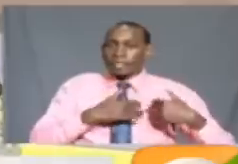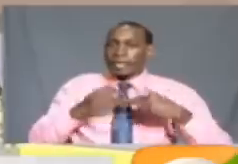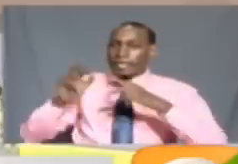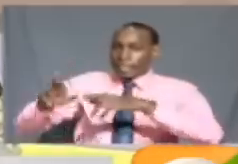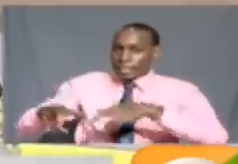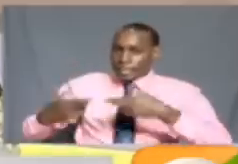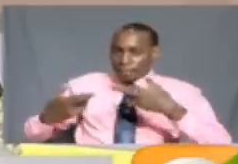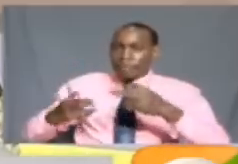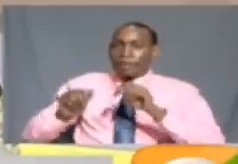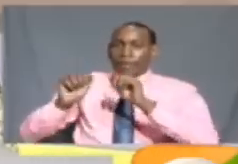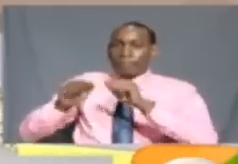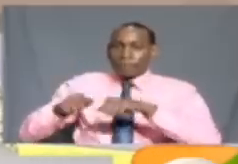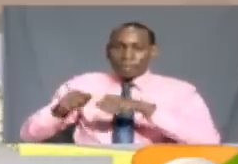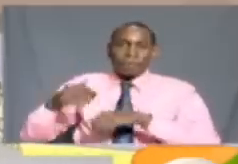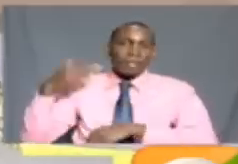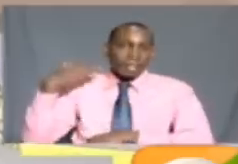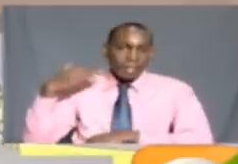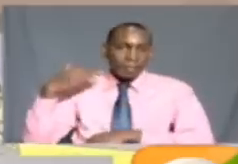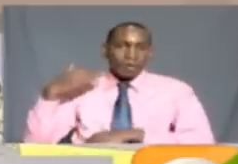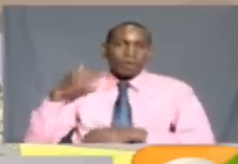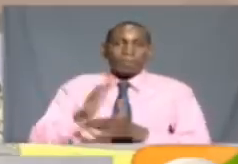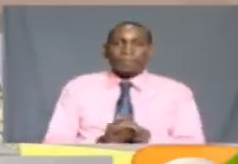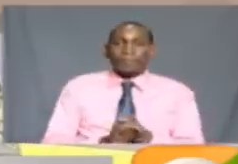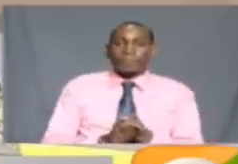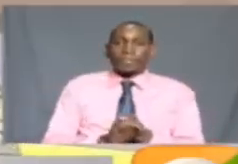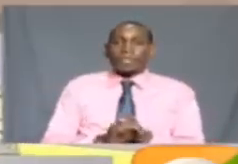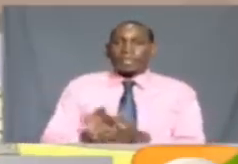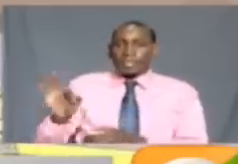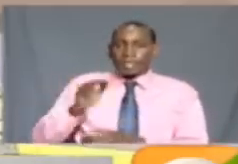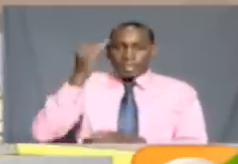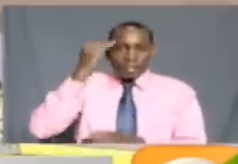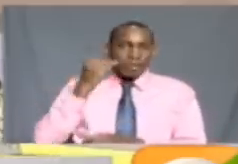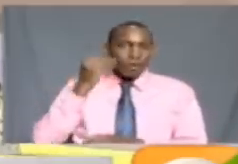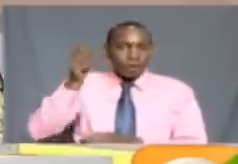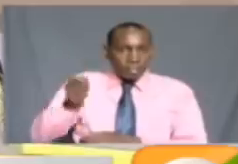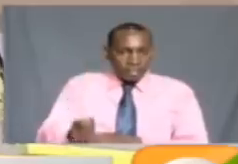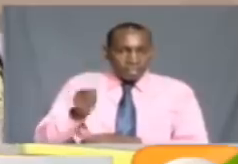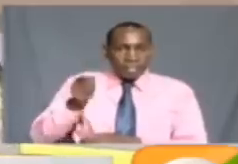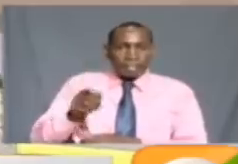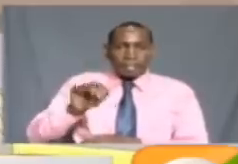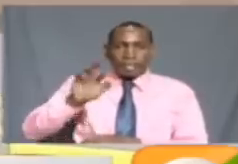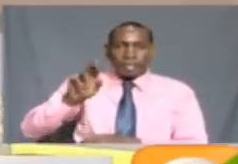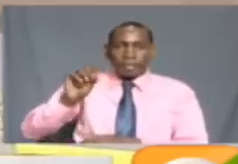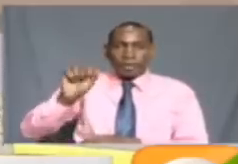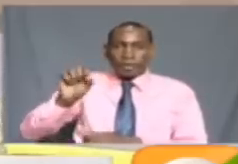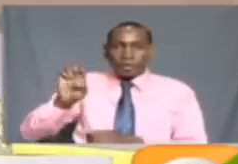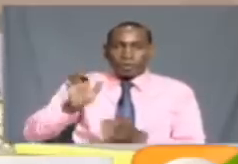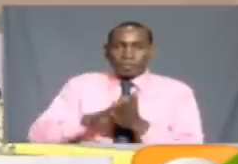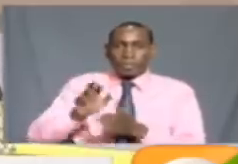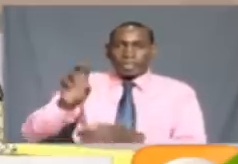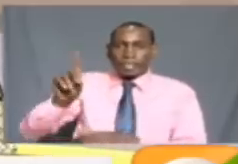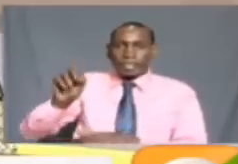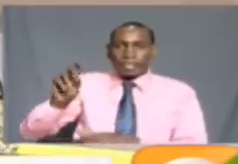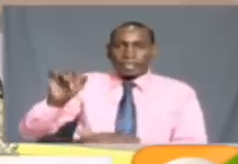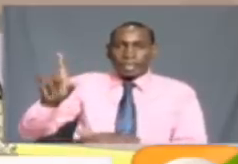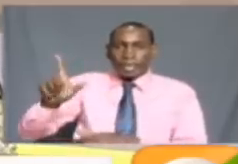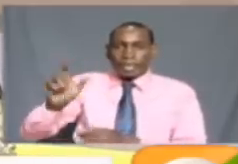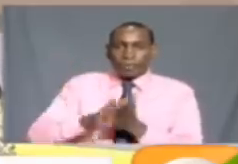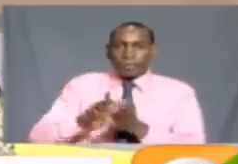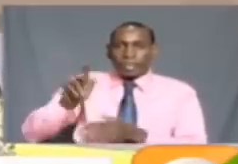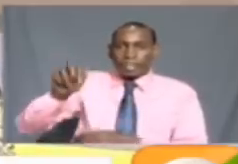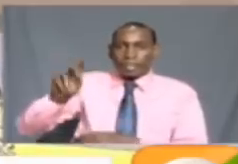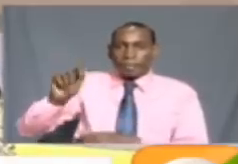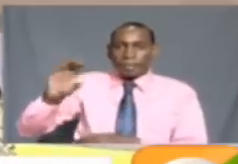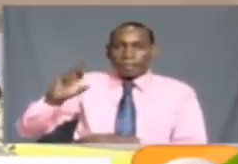abuse and is criminally sanctioned. Now, the three judges, Roslyn Nambuye, Daniel Musinga, and Patrick Kiage, said